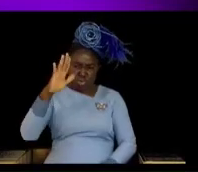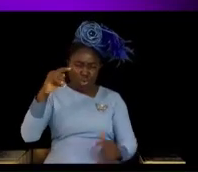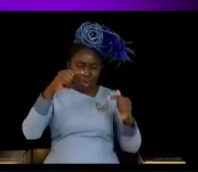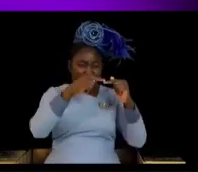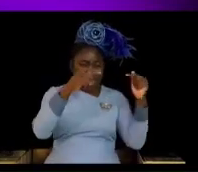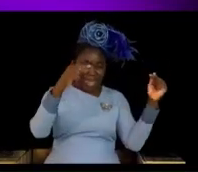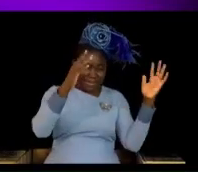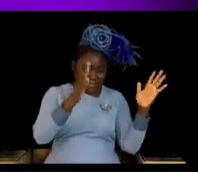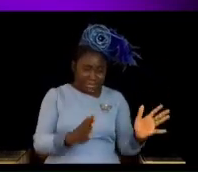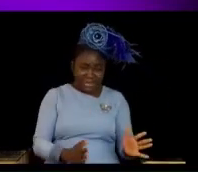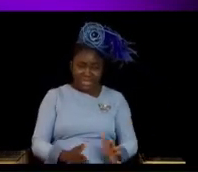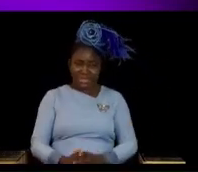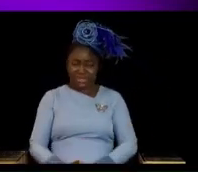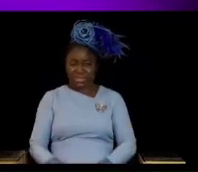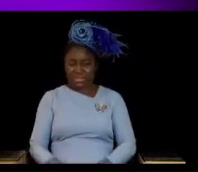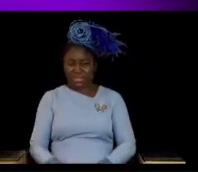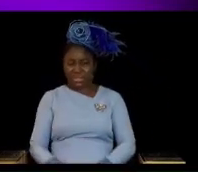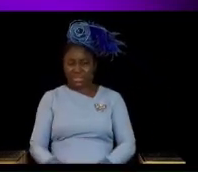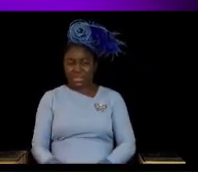enemy.